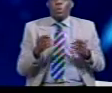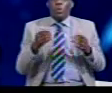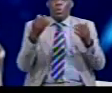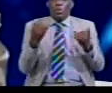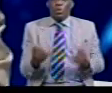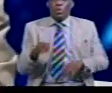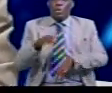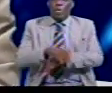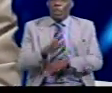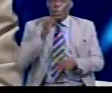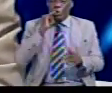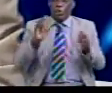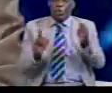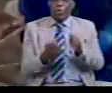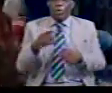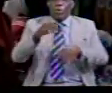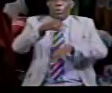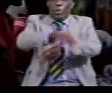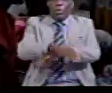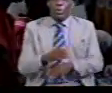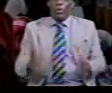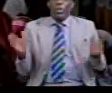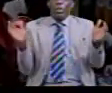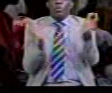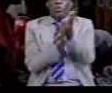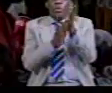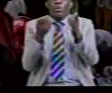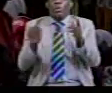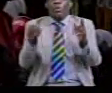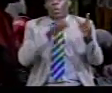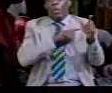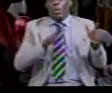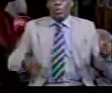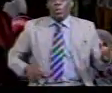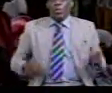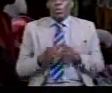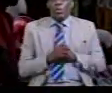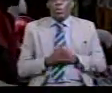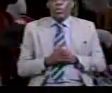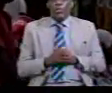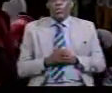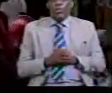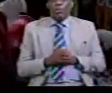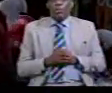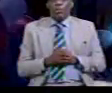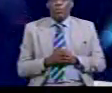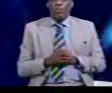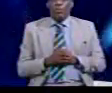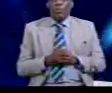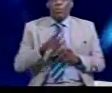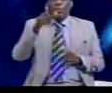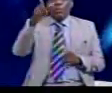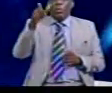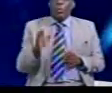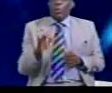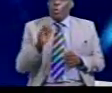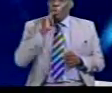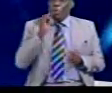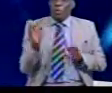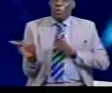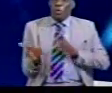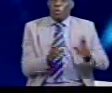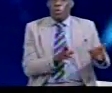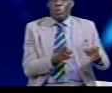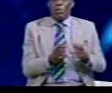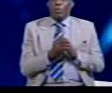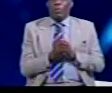night. Gloire à Dieu. Praise the Lord. Dieu est déjà prêt. God is ready. Le